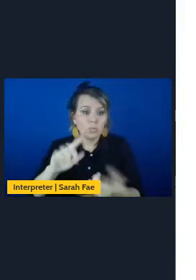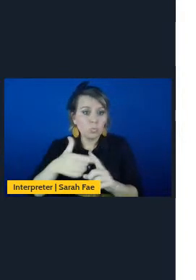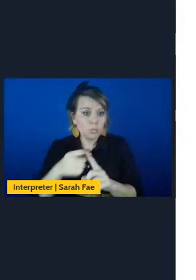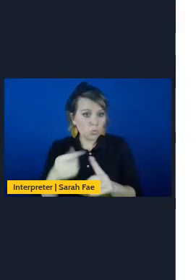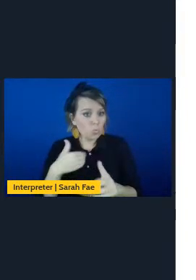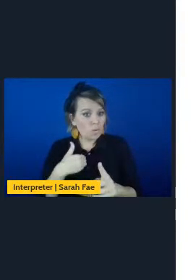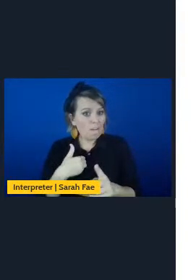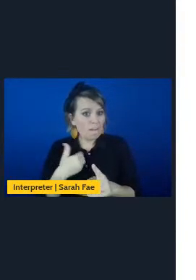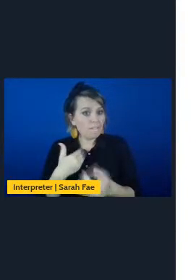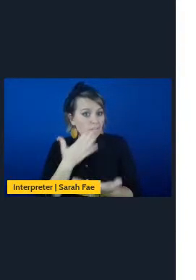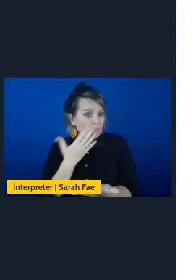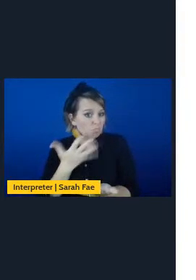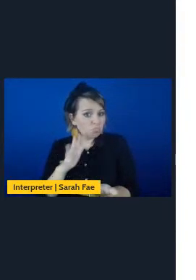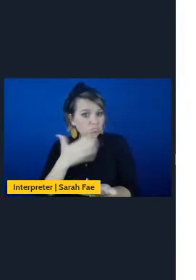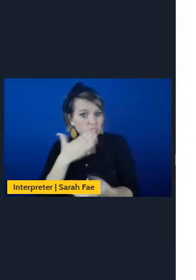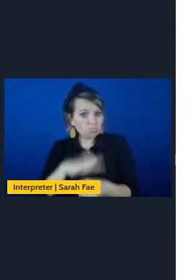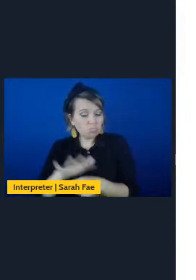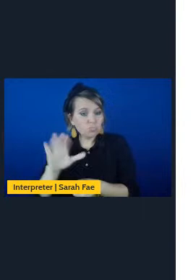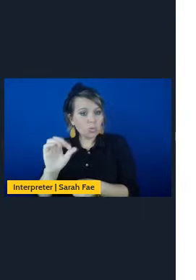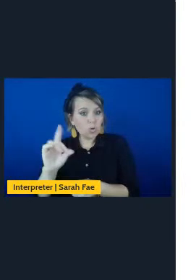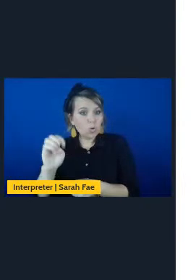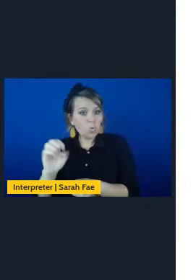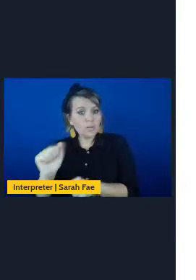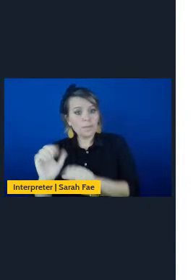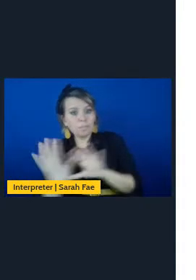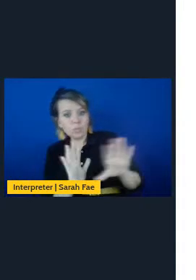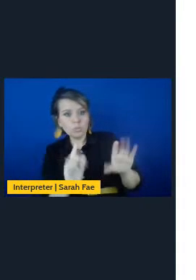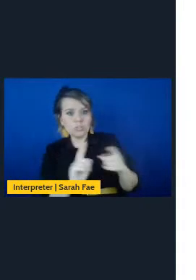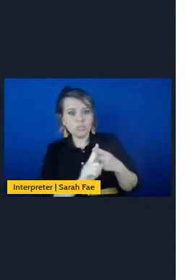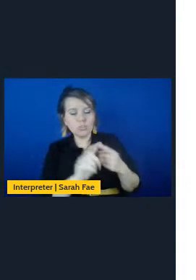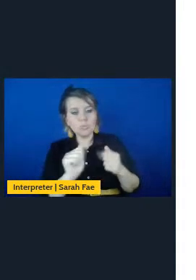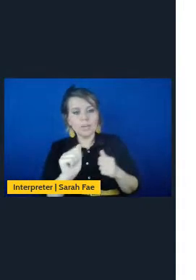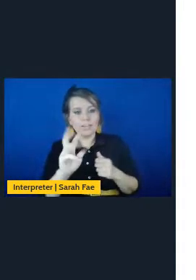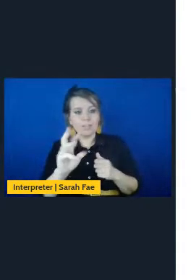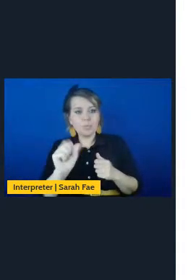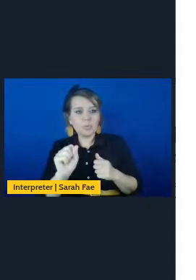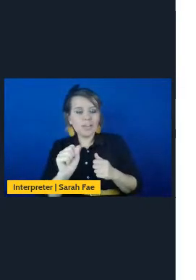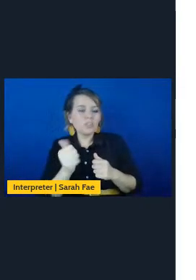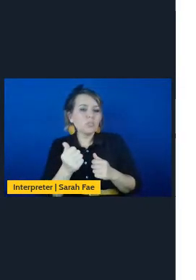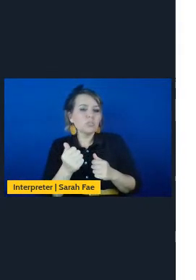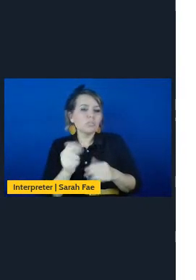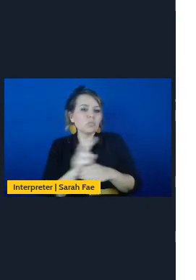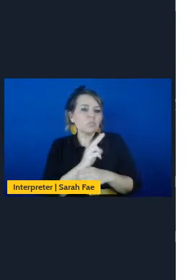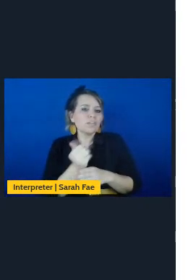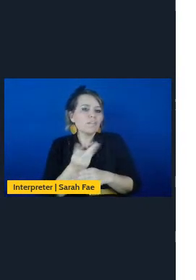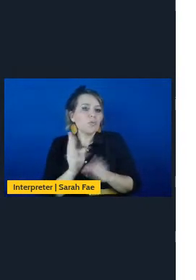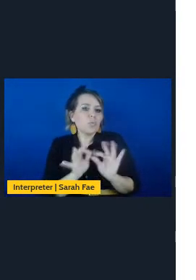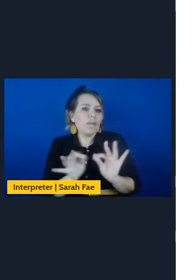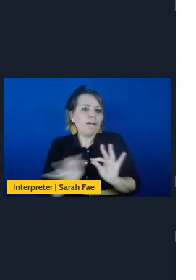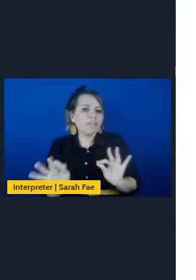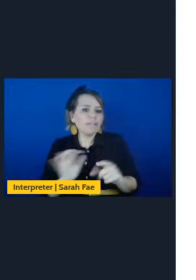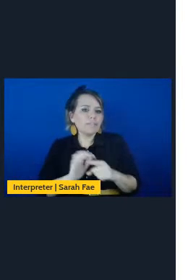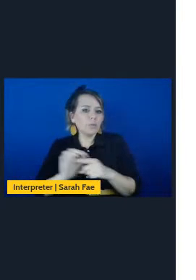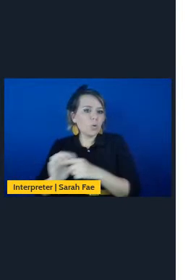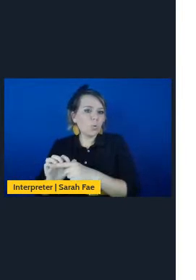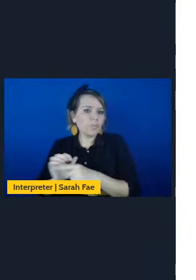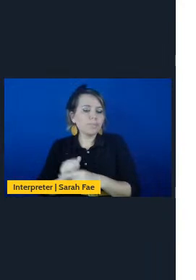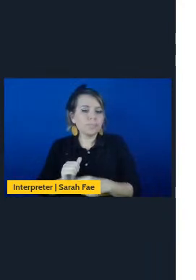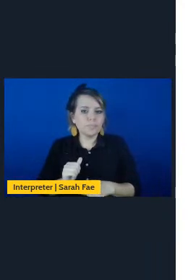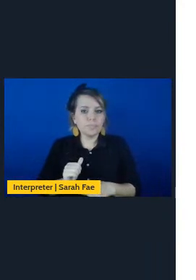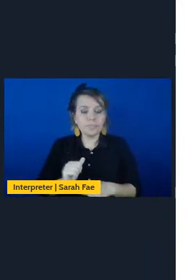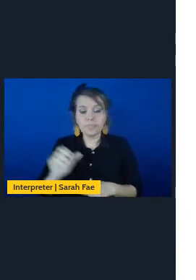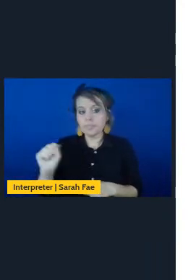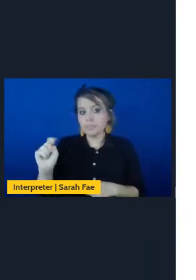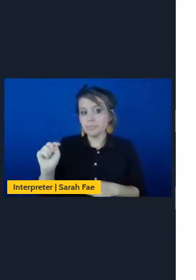you can push it over to AWS by using few lines of code. And Streamlit works great. Like the way